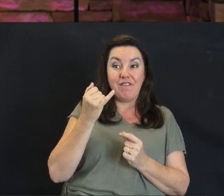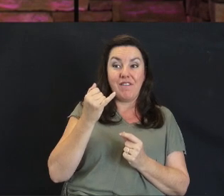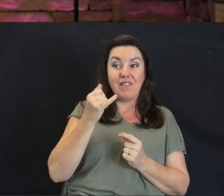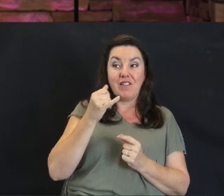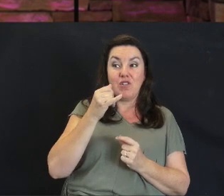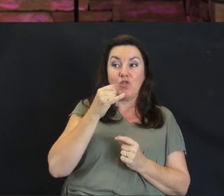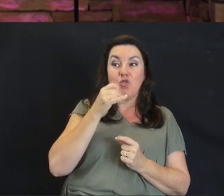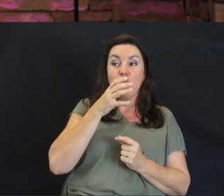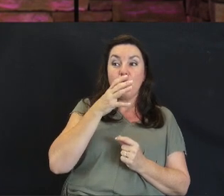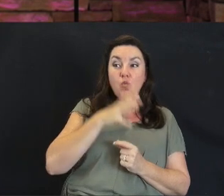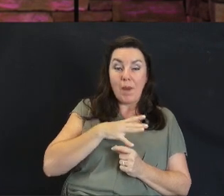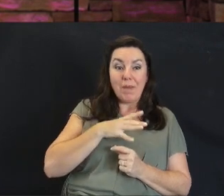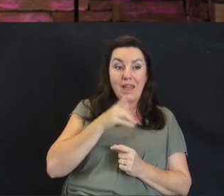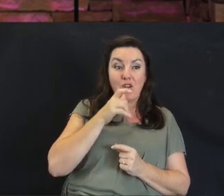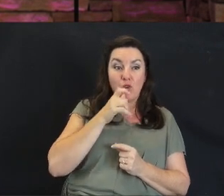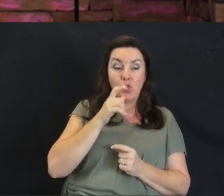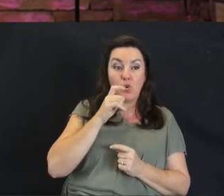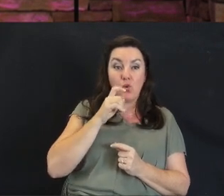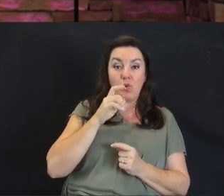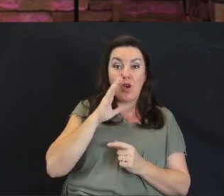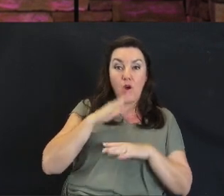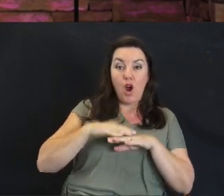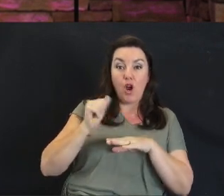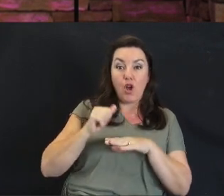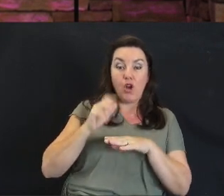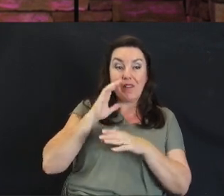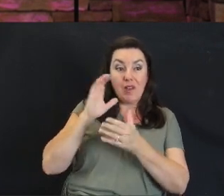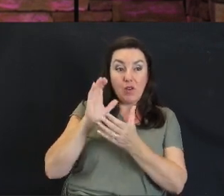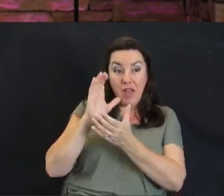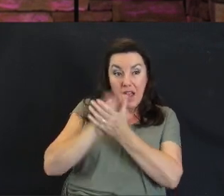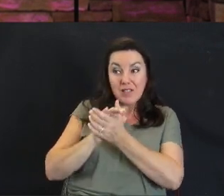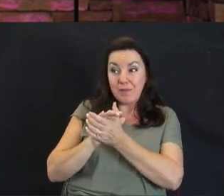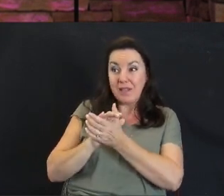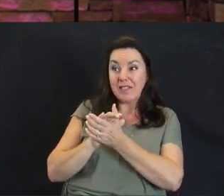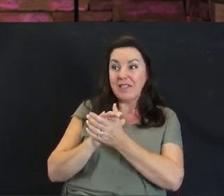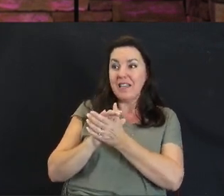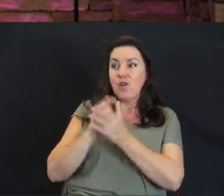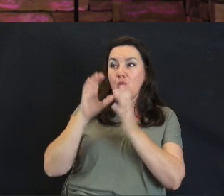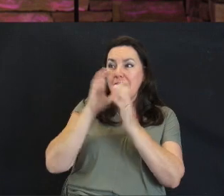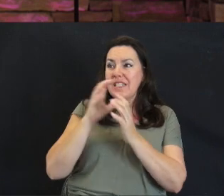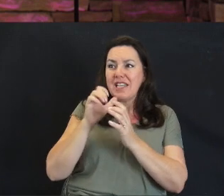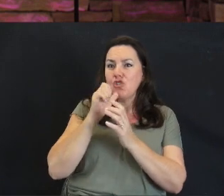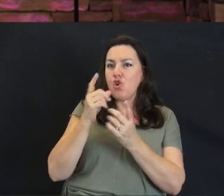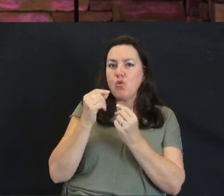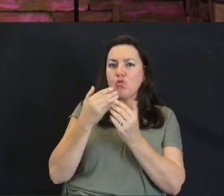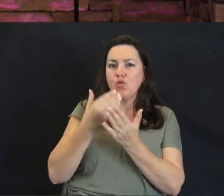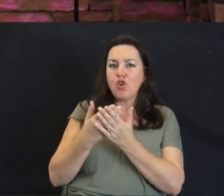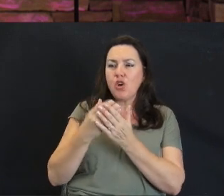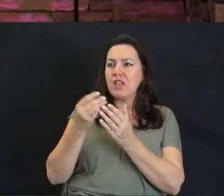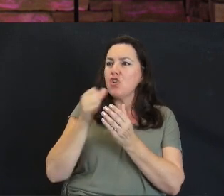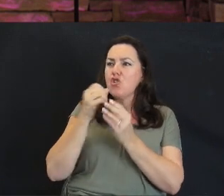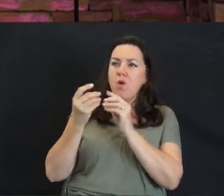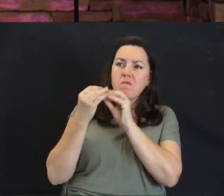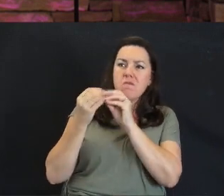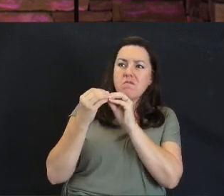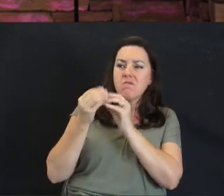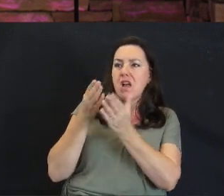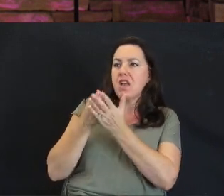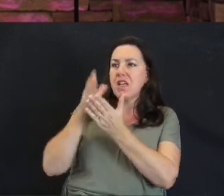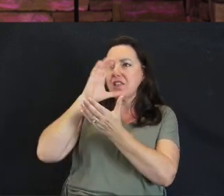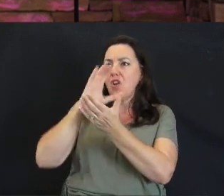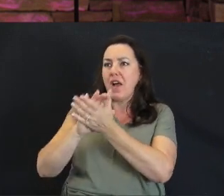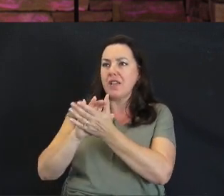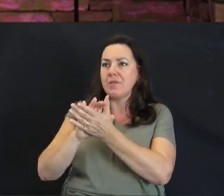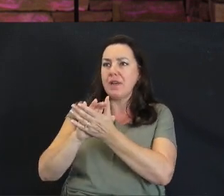Sacrificial love By humbly submitting Themselves to their husband Seeking to do good Stop Instead of fighting him And being contentious Towards him